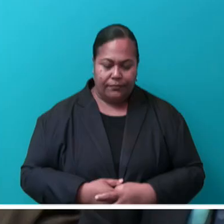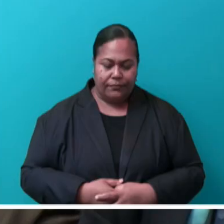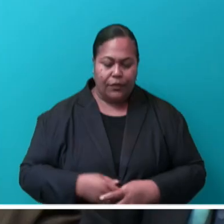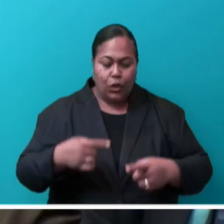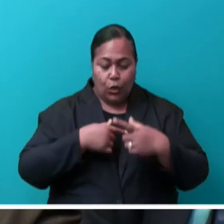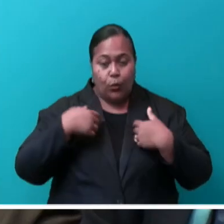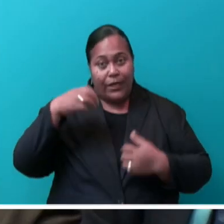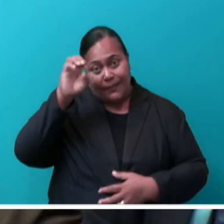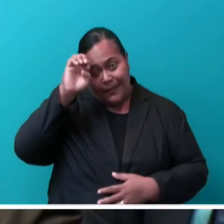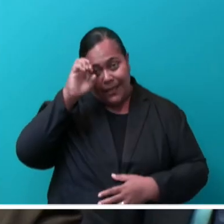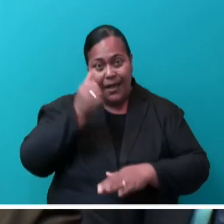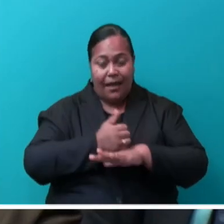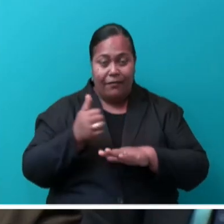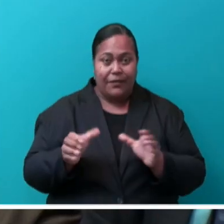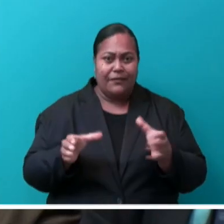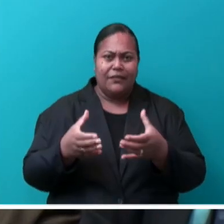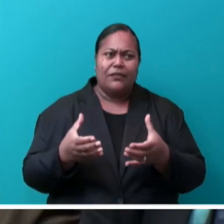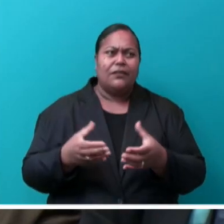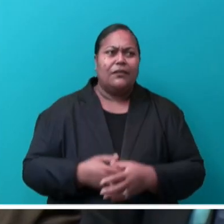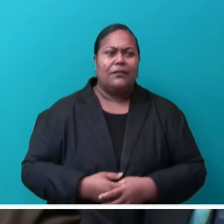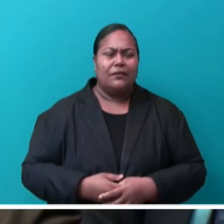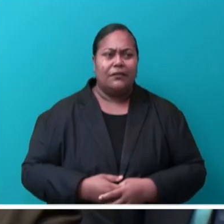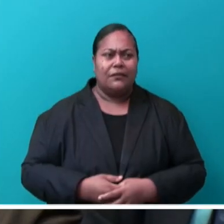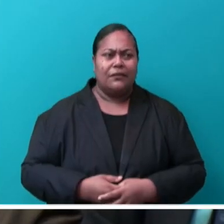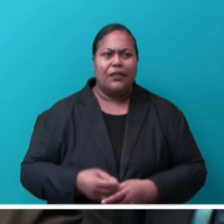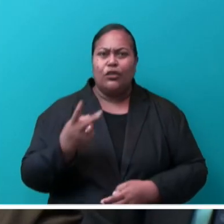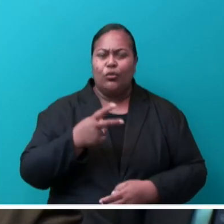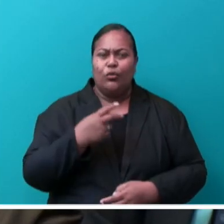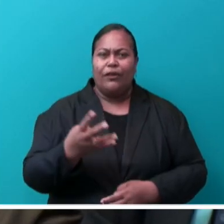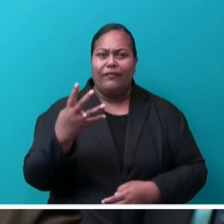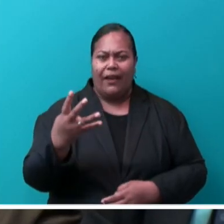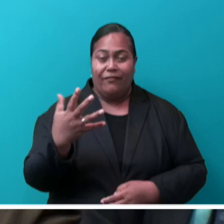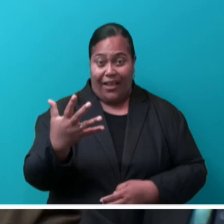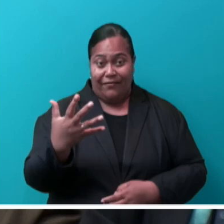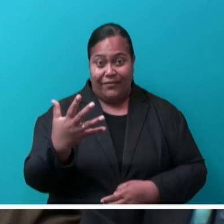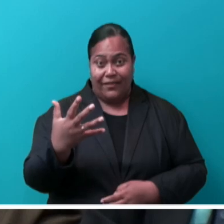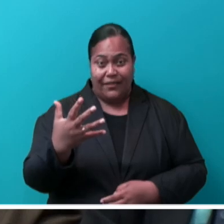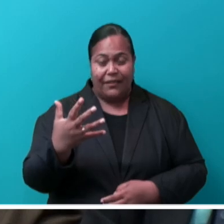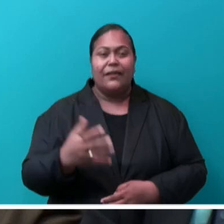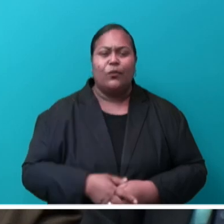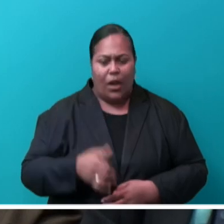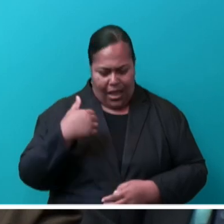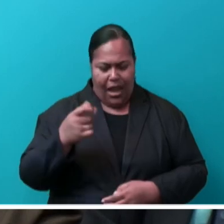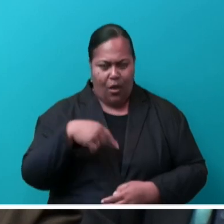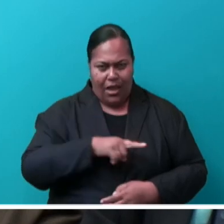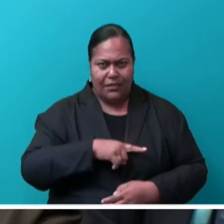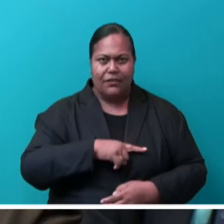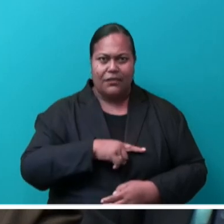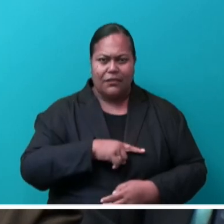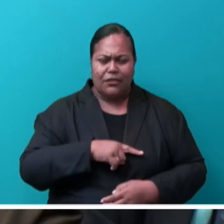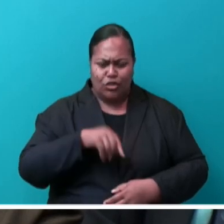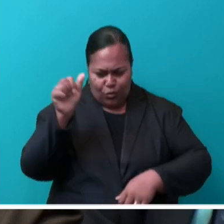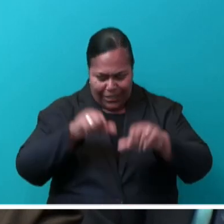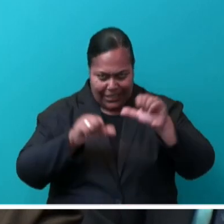government delegations to visit the Middle East in the early 2025, and this will allow us to assess their conditions, reinforce